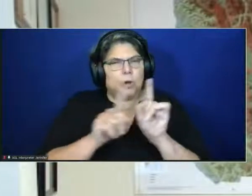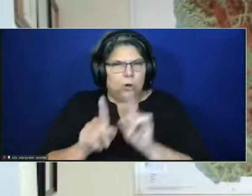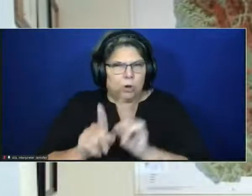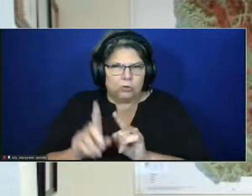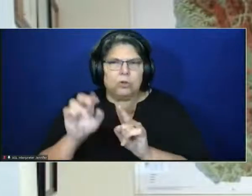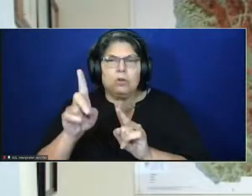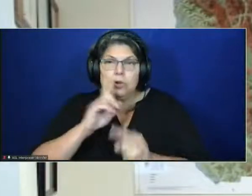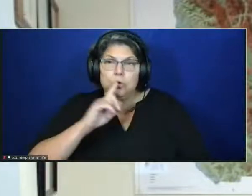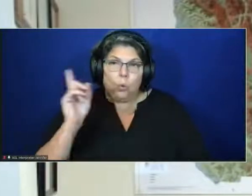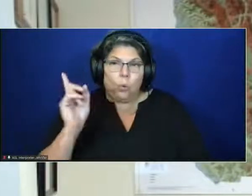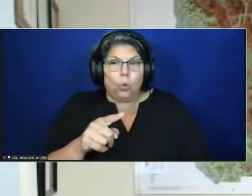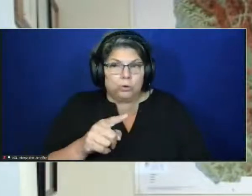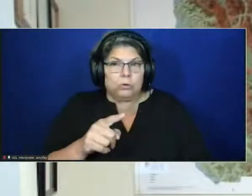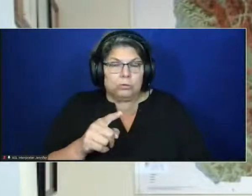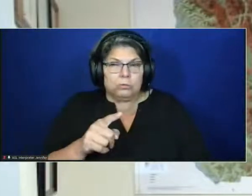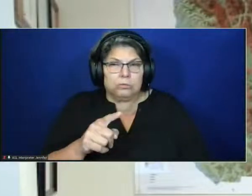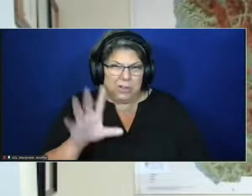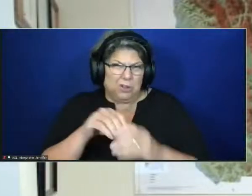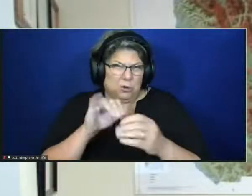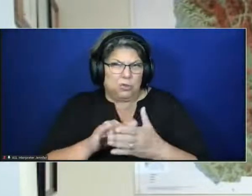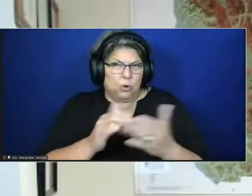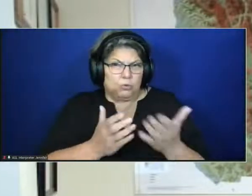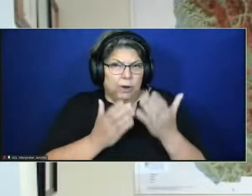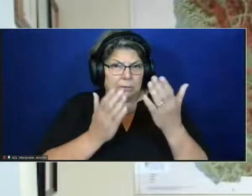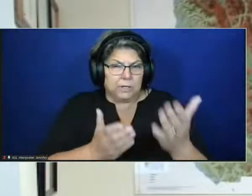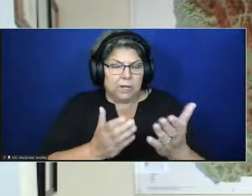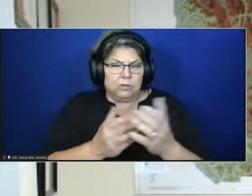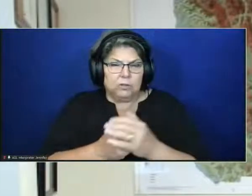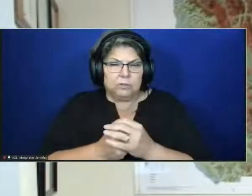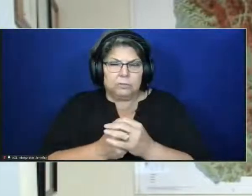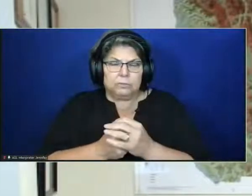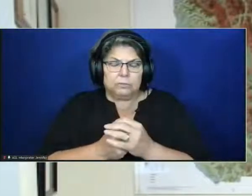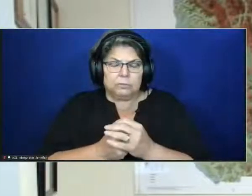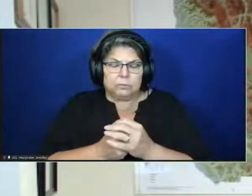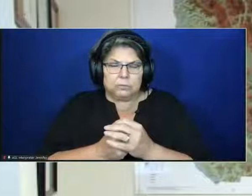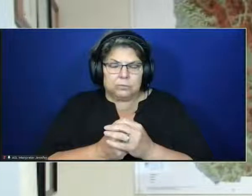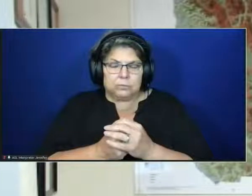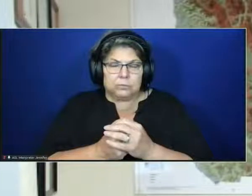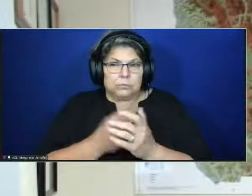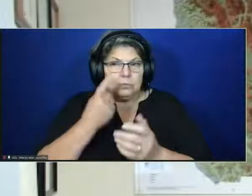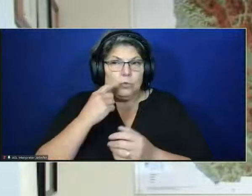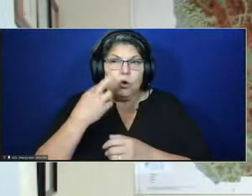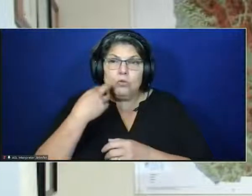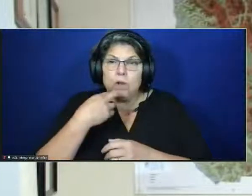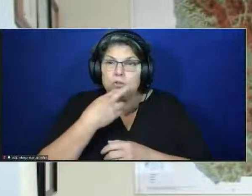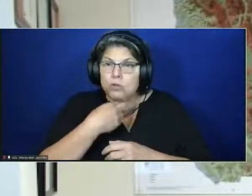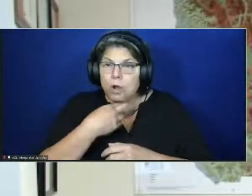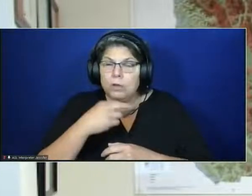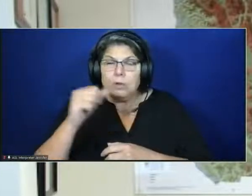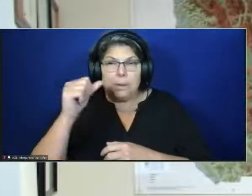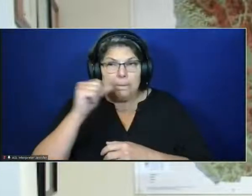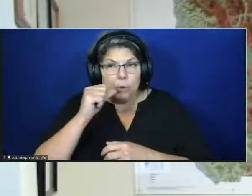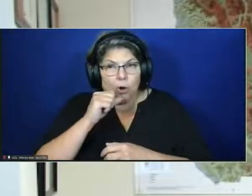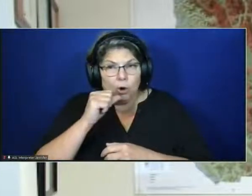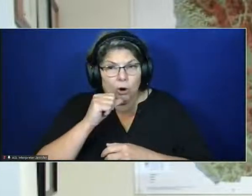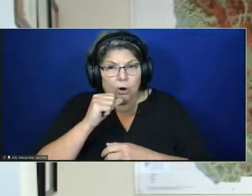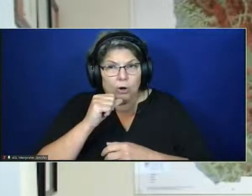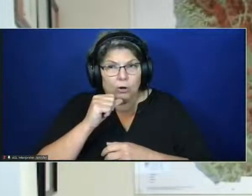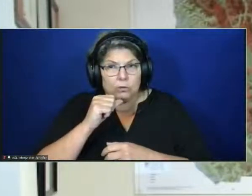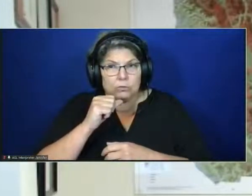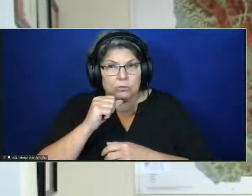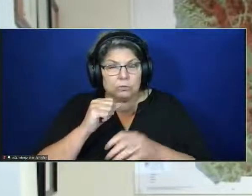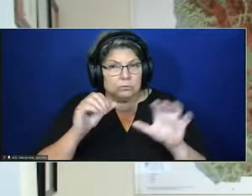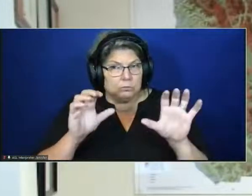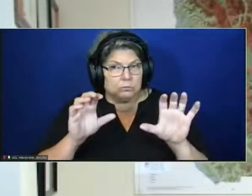an order including those recommendations, that for those restaurants and bars who are doing all of that, in other